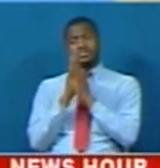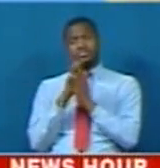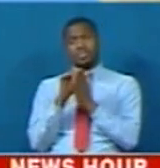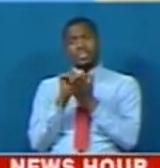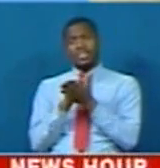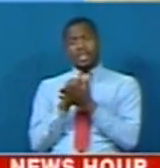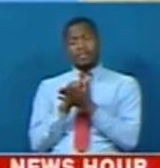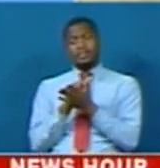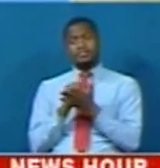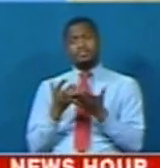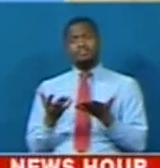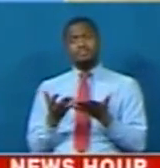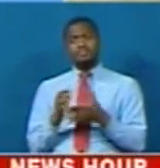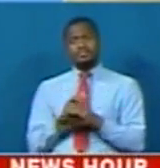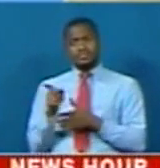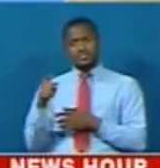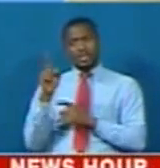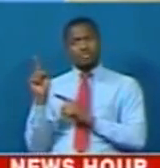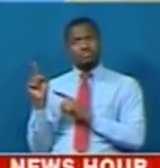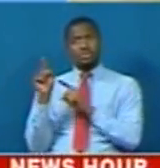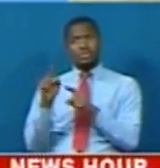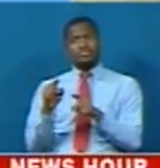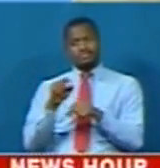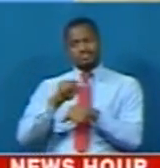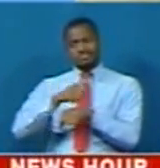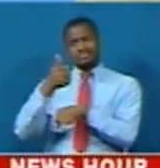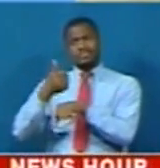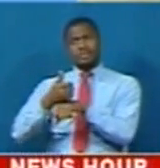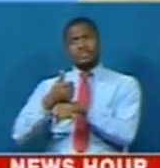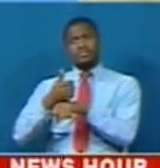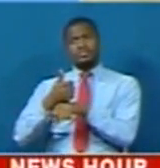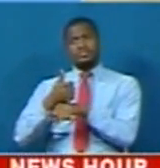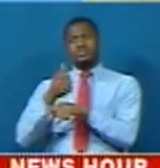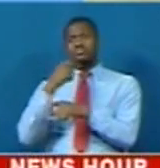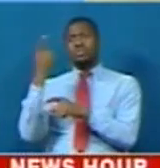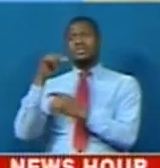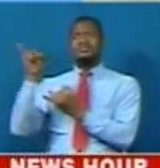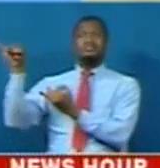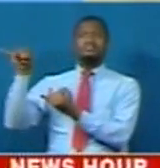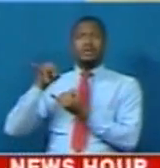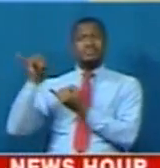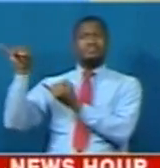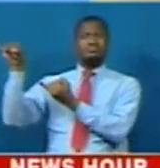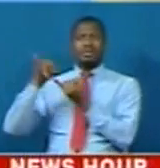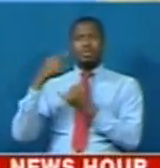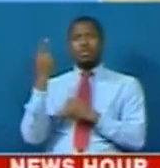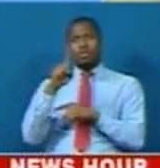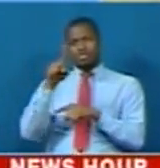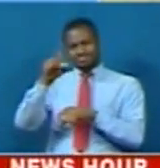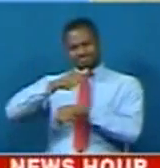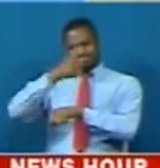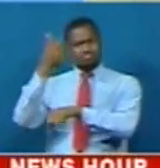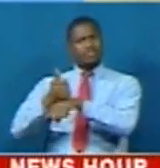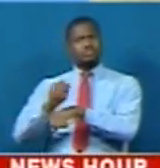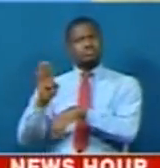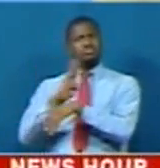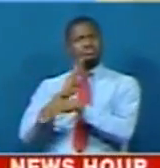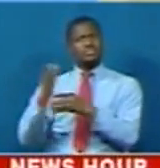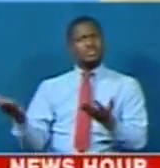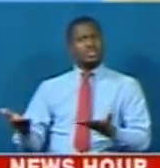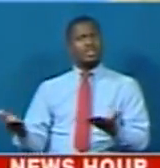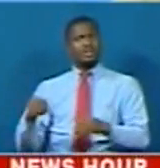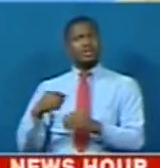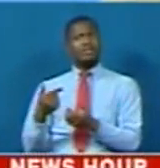prayer that you come not only importing from India, but also establish